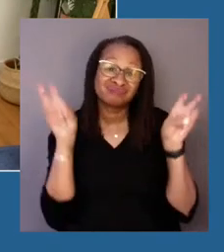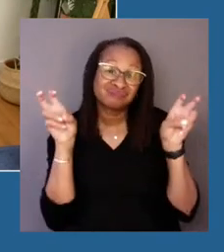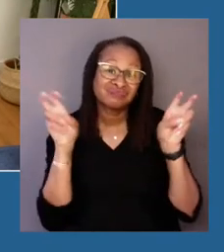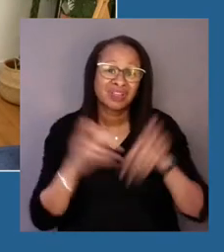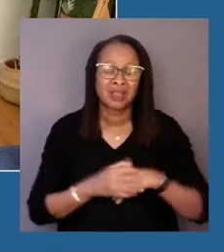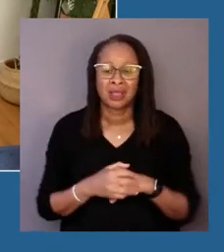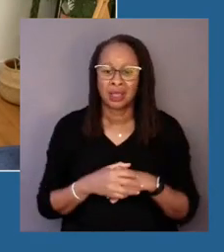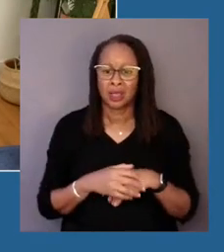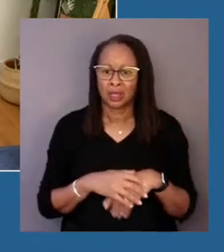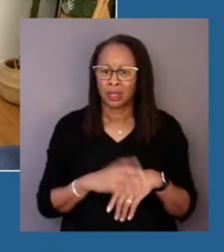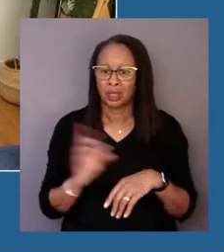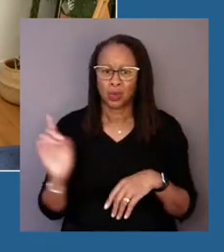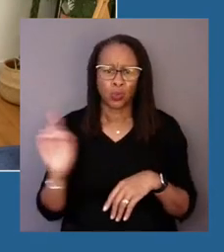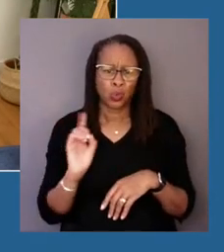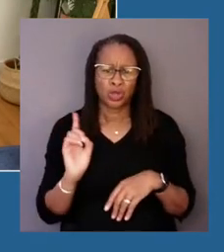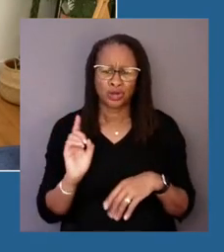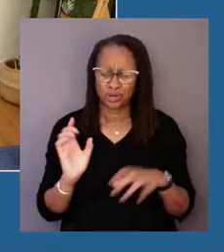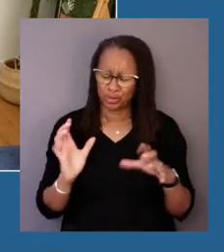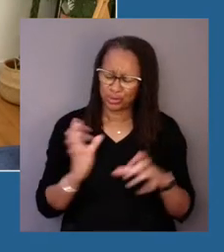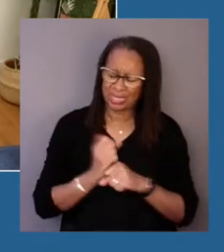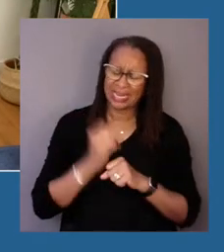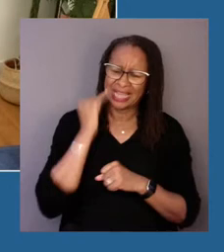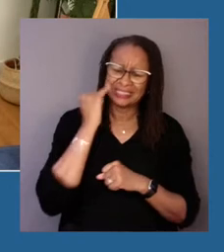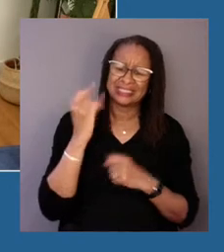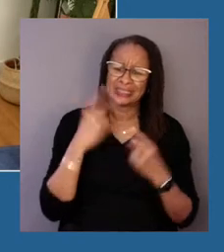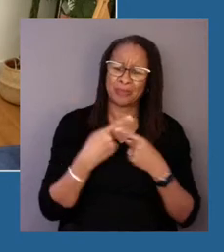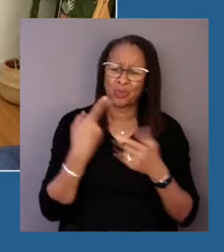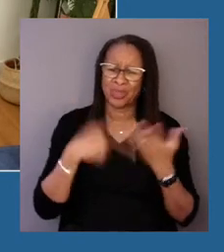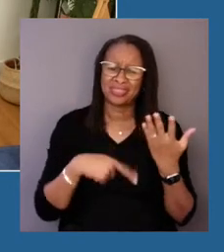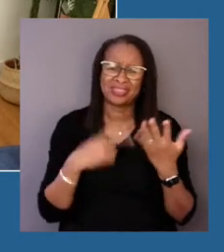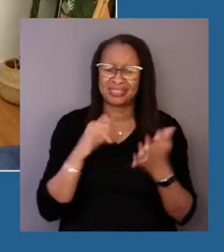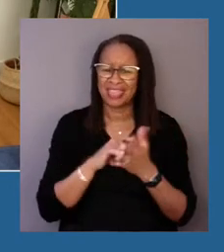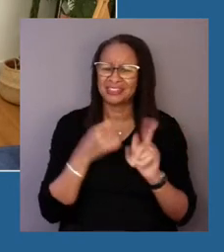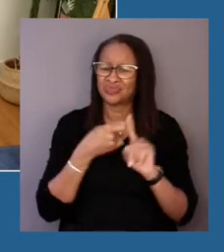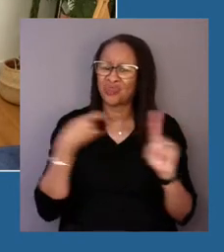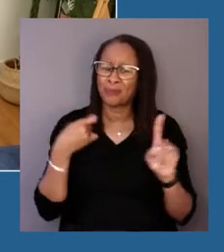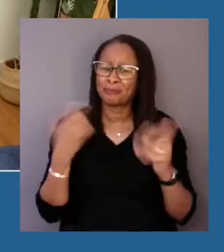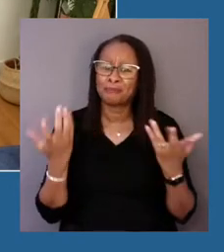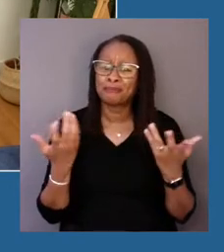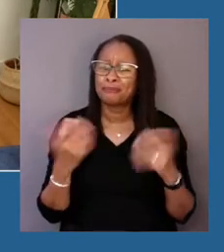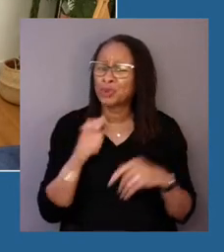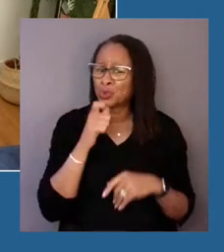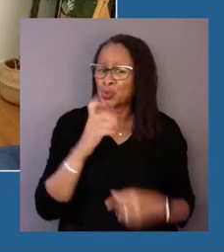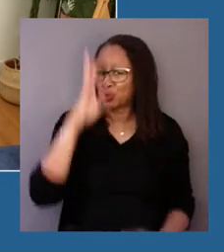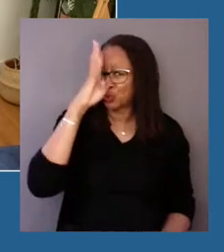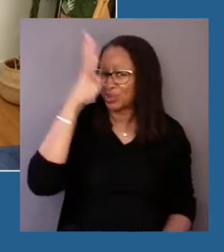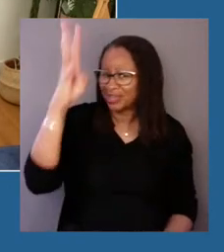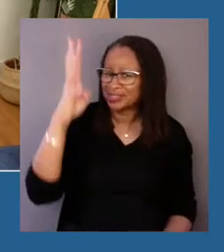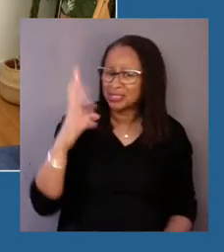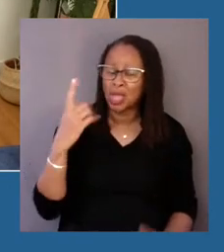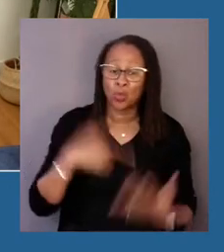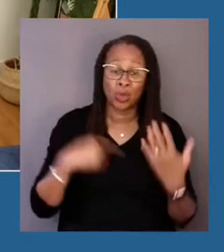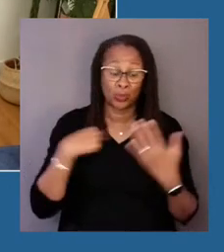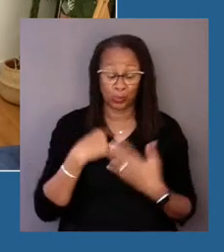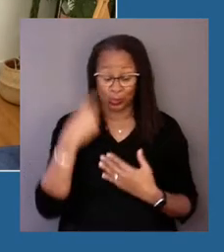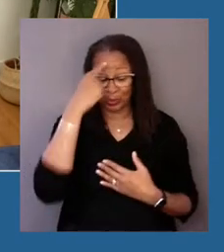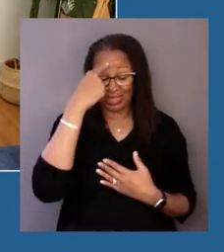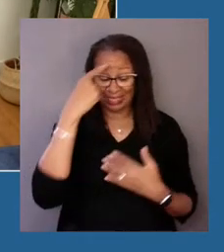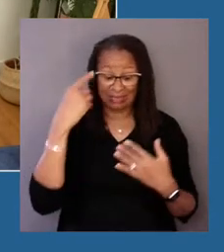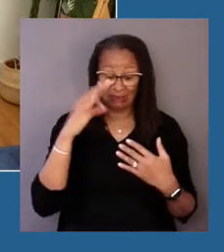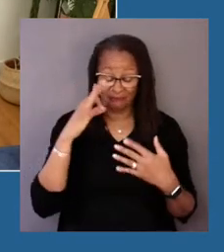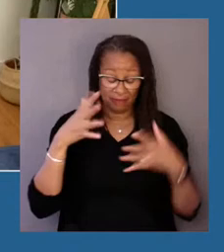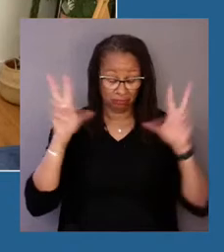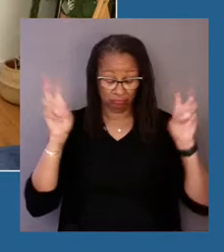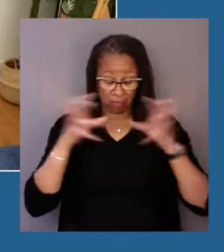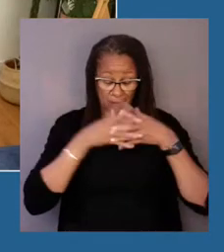where do your ideas about what that is come from? You know, who created what we think of as the American way of life, and who